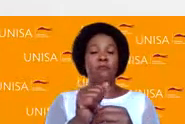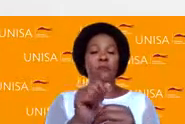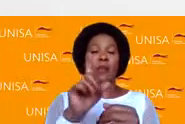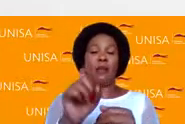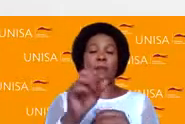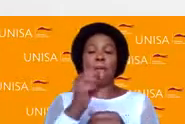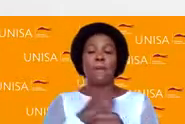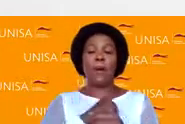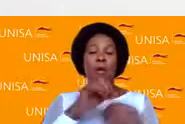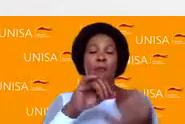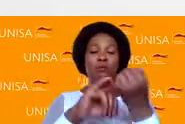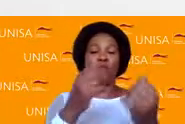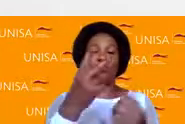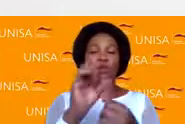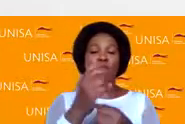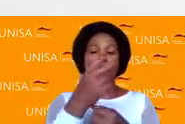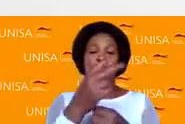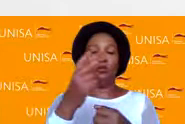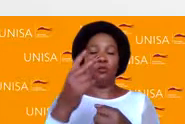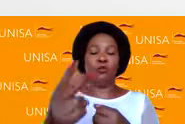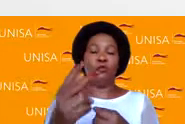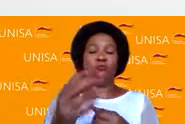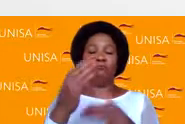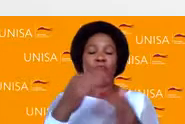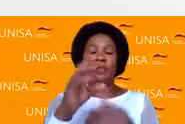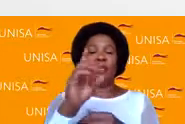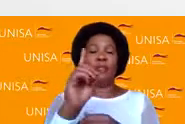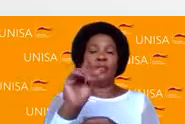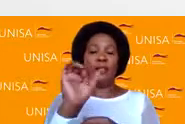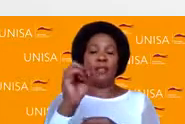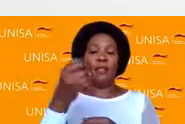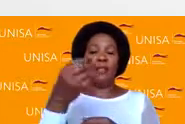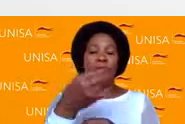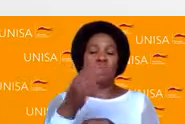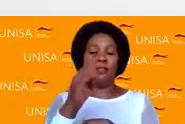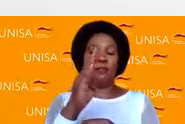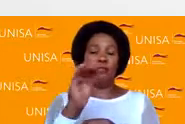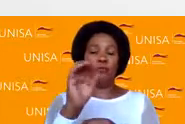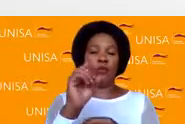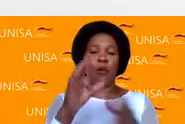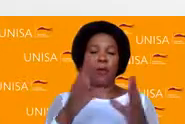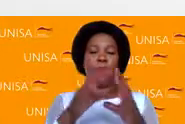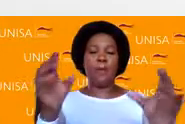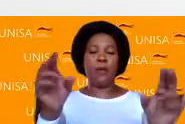what the dashboard will look like, with the left navigation, the main content area, and right blocks.